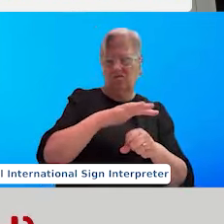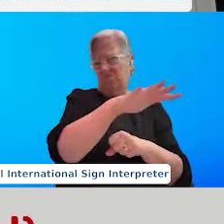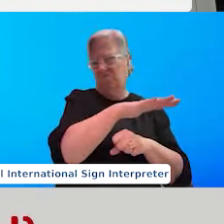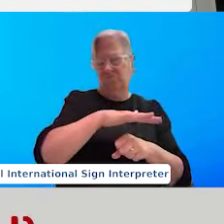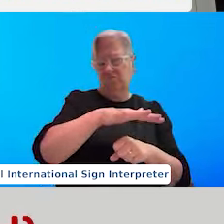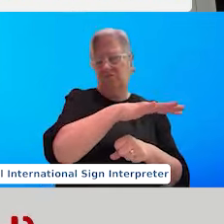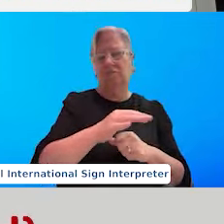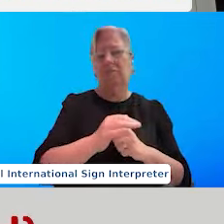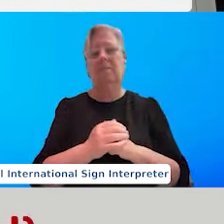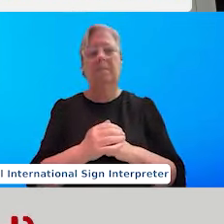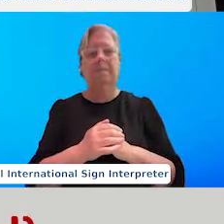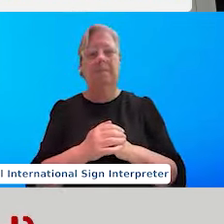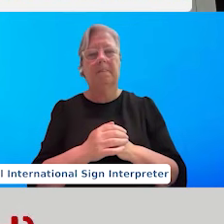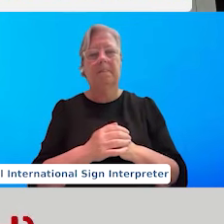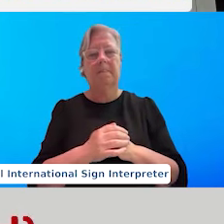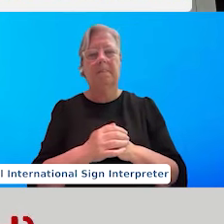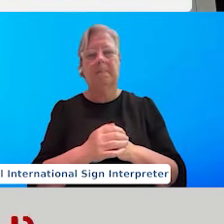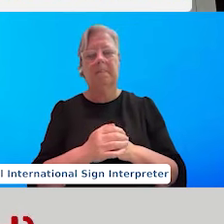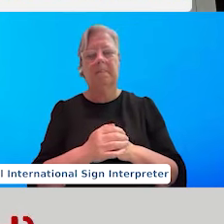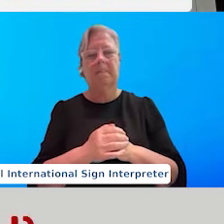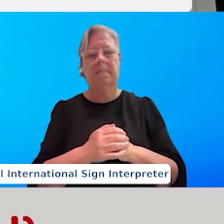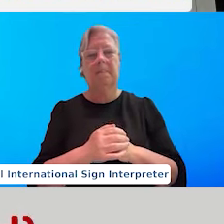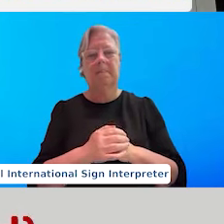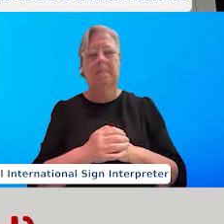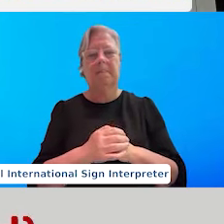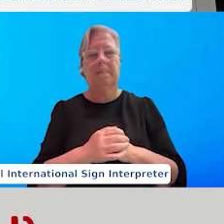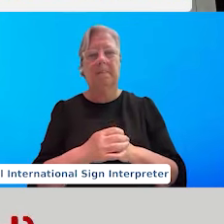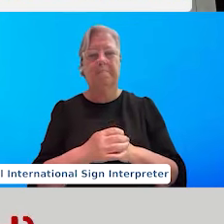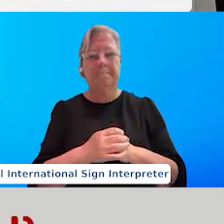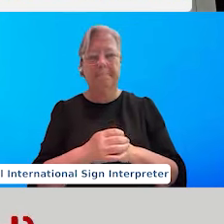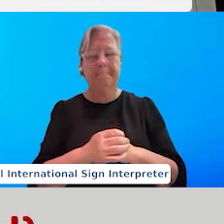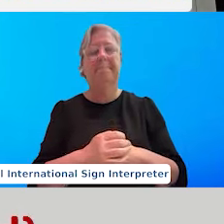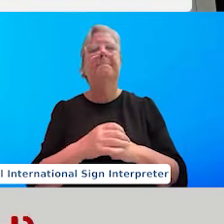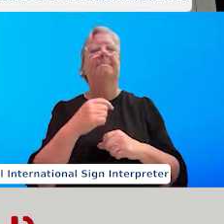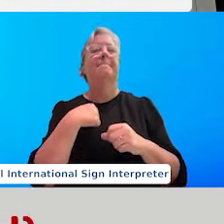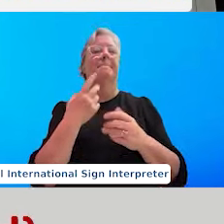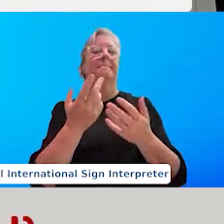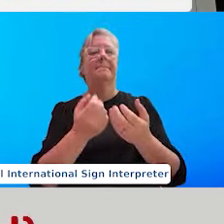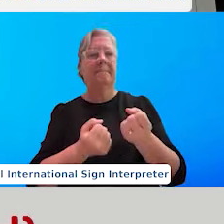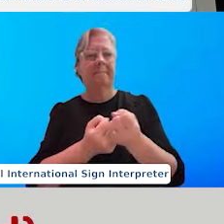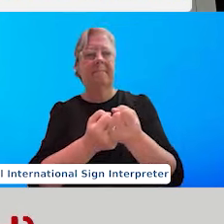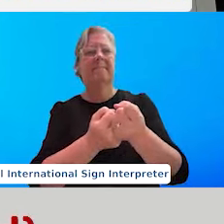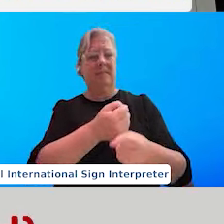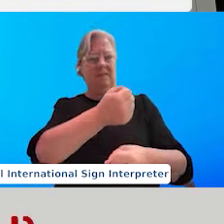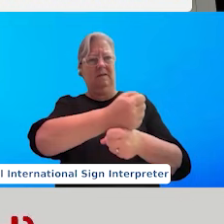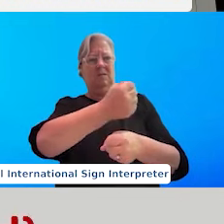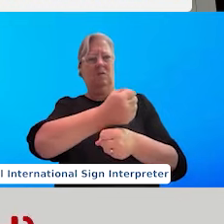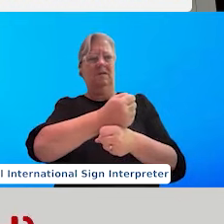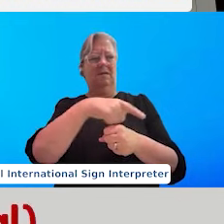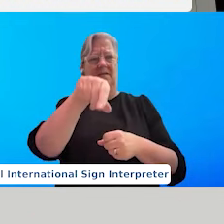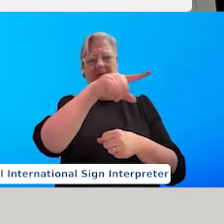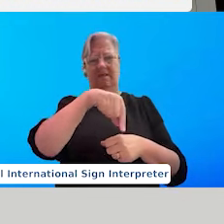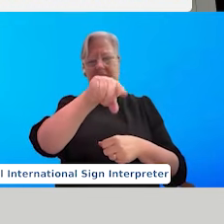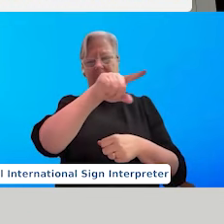support, right? And this varies by the different faculty. And the next services is